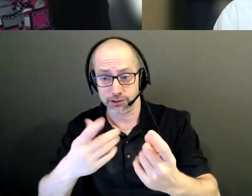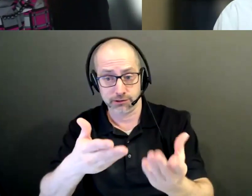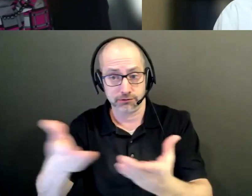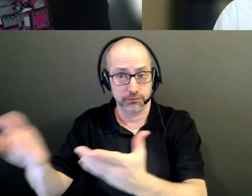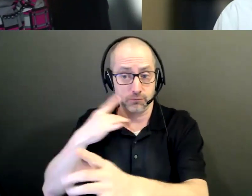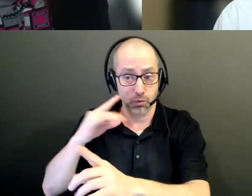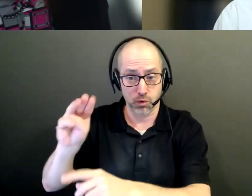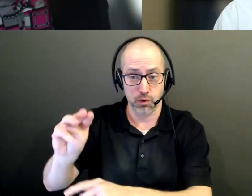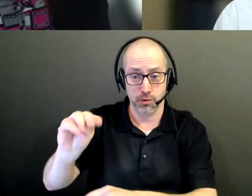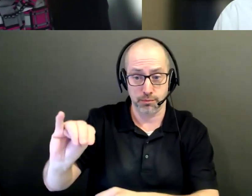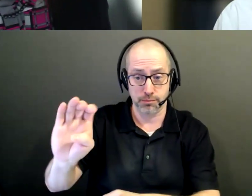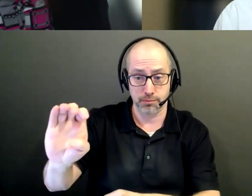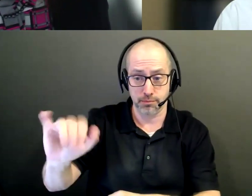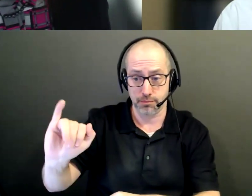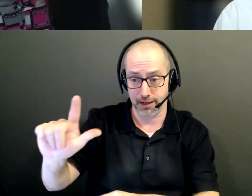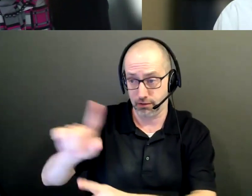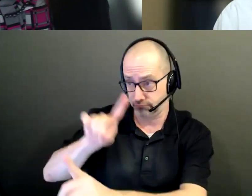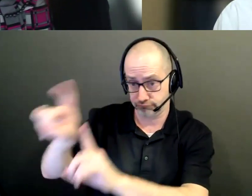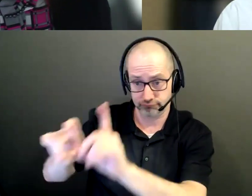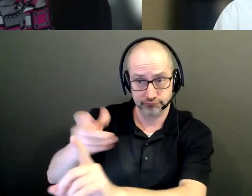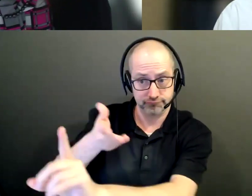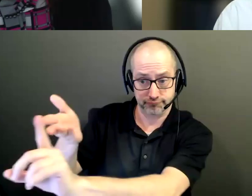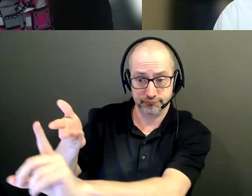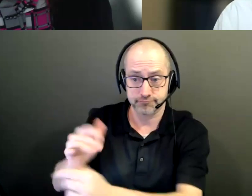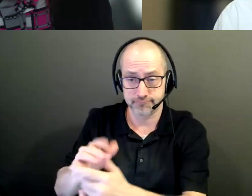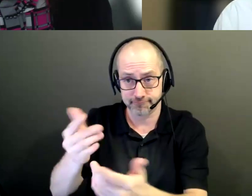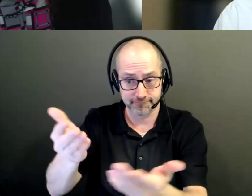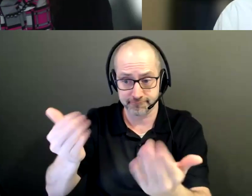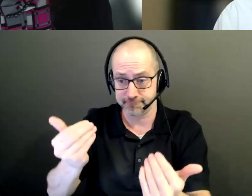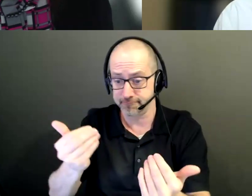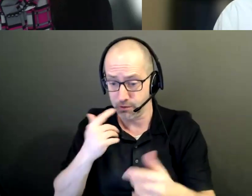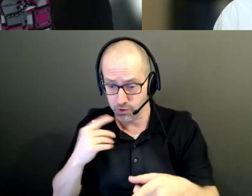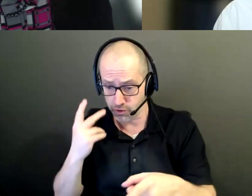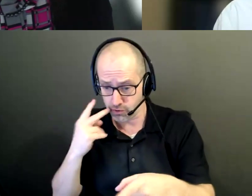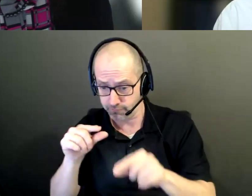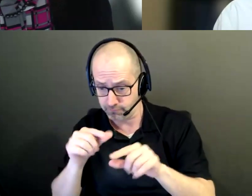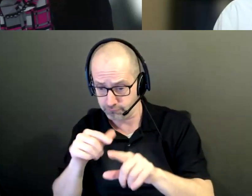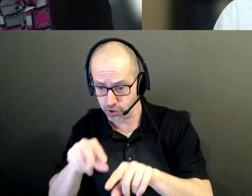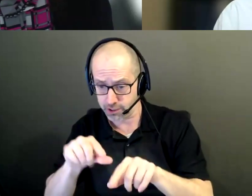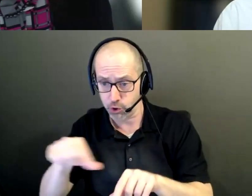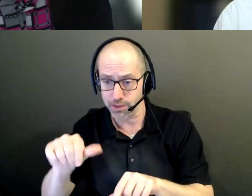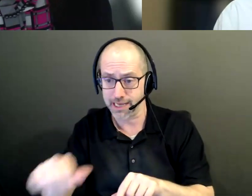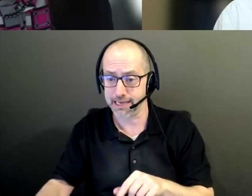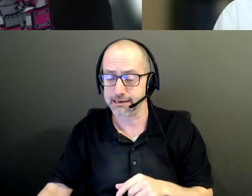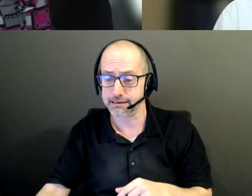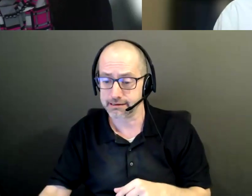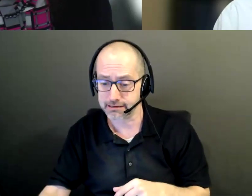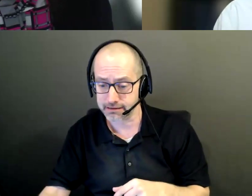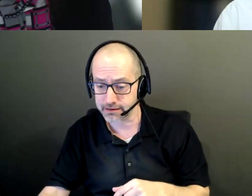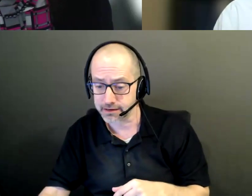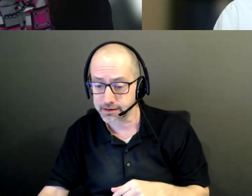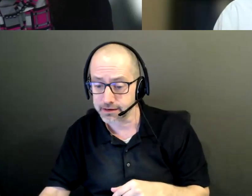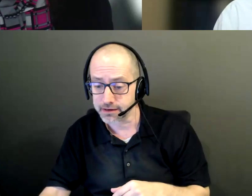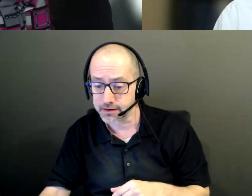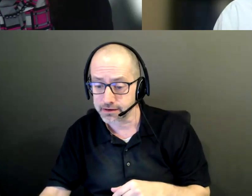for Michael. I'm just going to go to the little box here, the Q&A. Michael, do you have